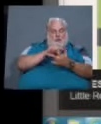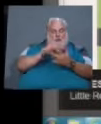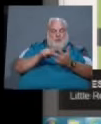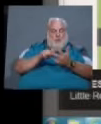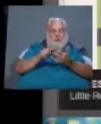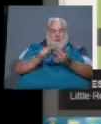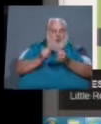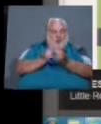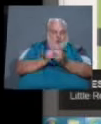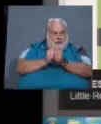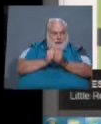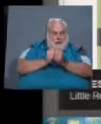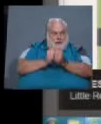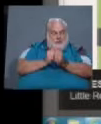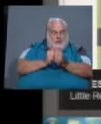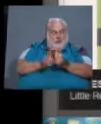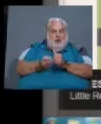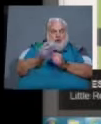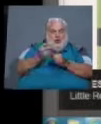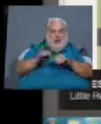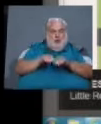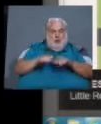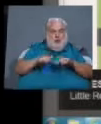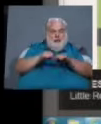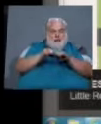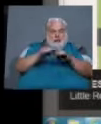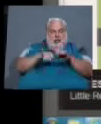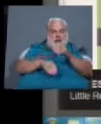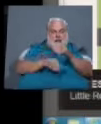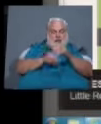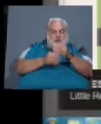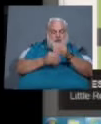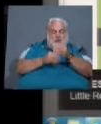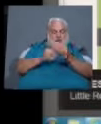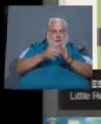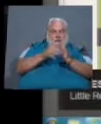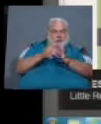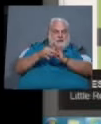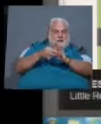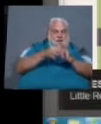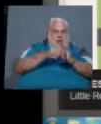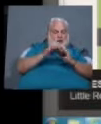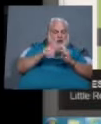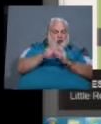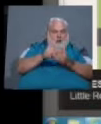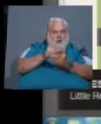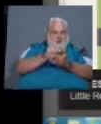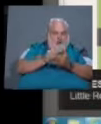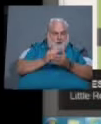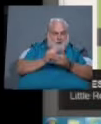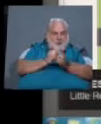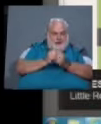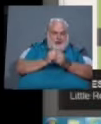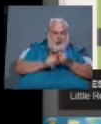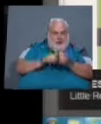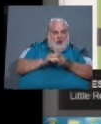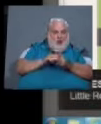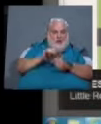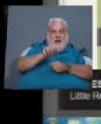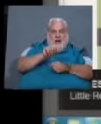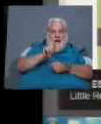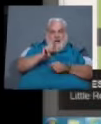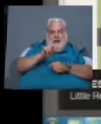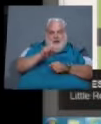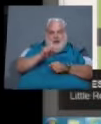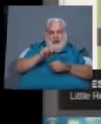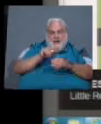the campus. It's a two-level building or two-level addition that'll tie everything together, making everything totally ADA accessible. We